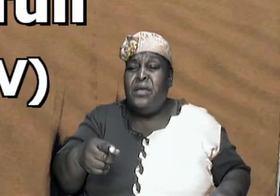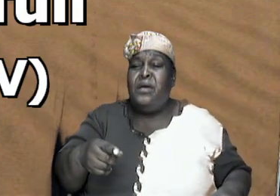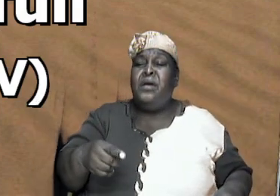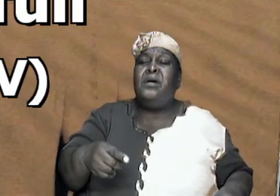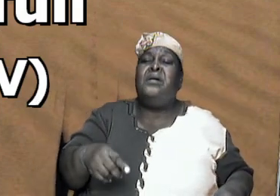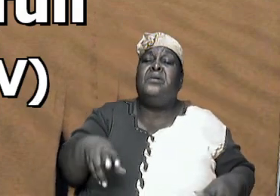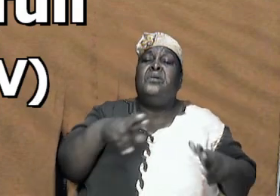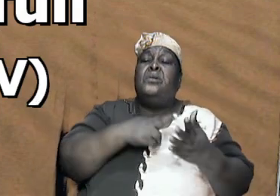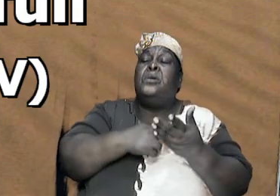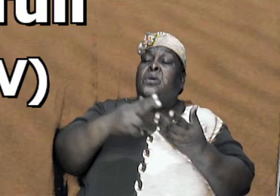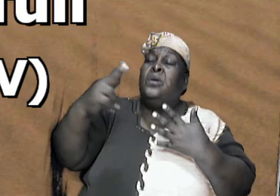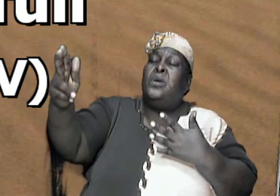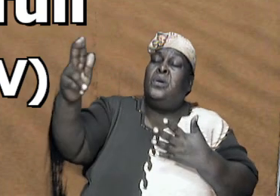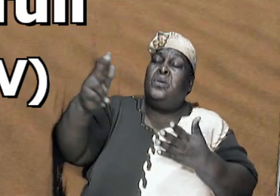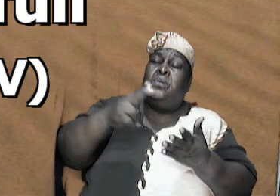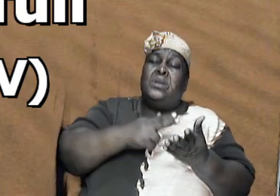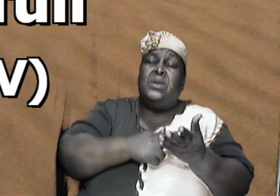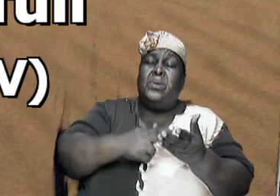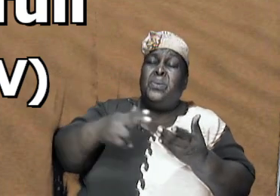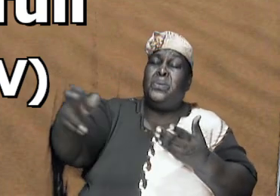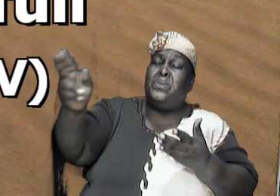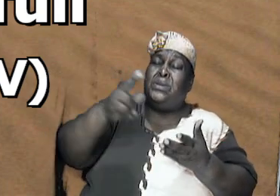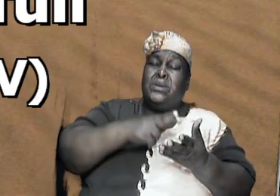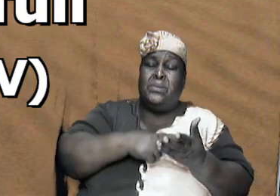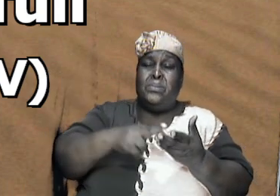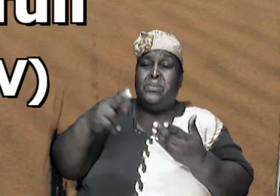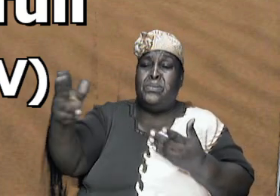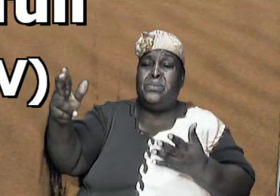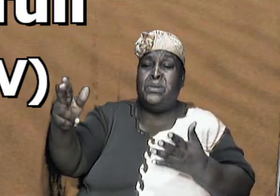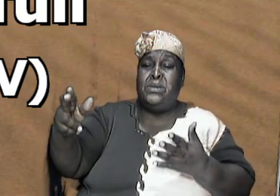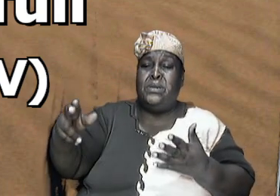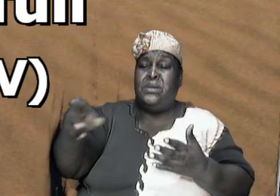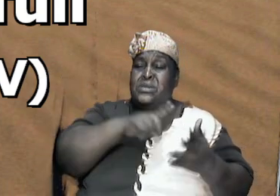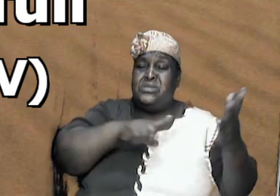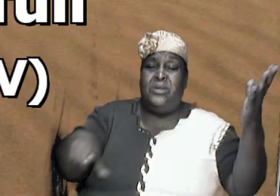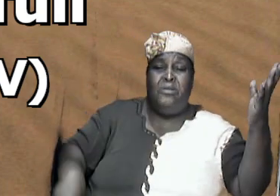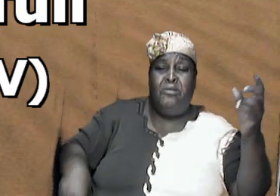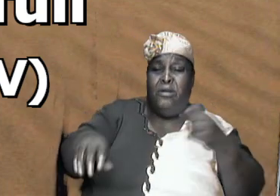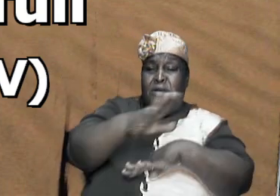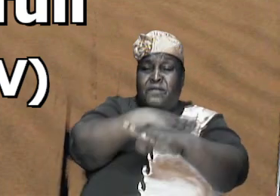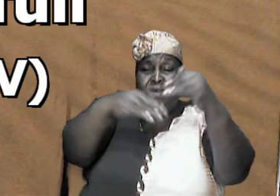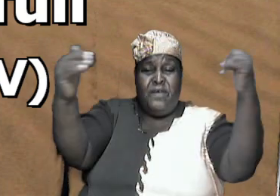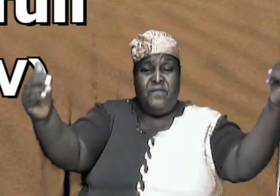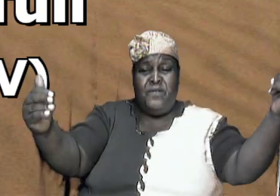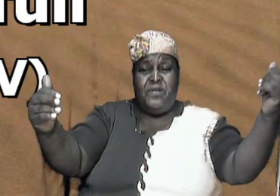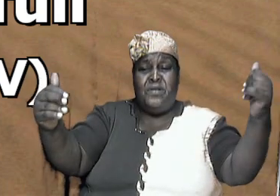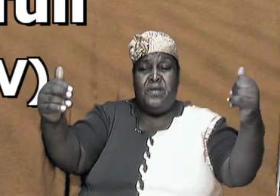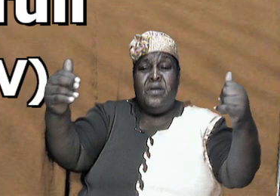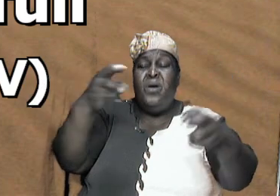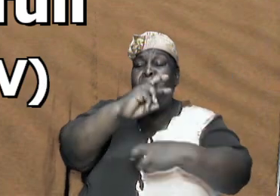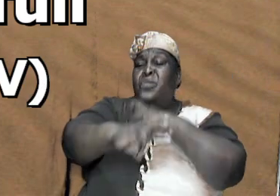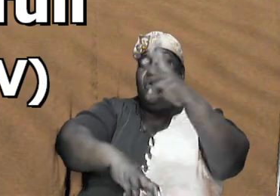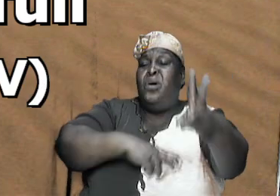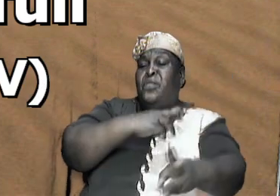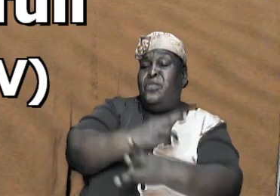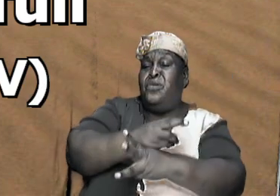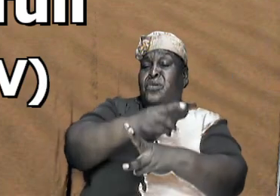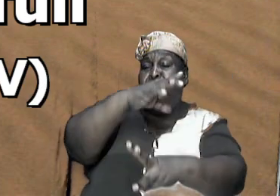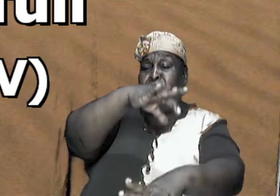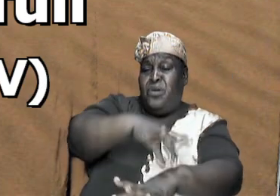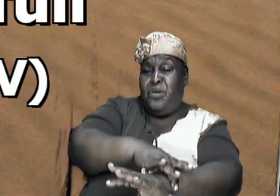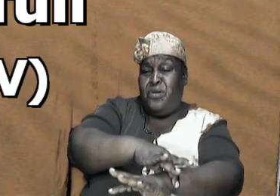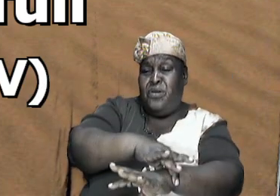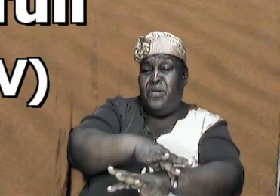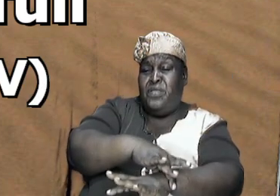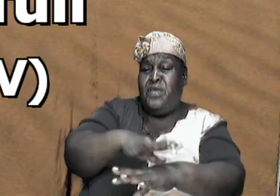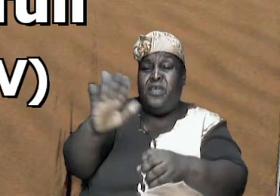unto another and said, holy, holy is the Lord of hosts. The whole earth is full